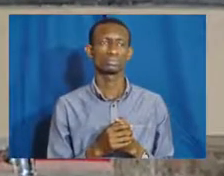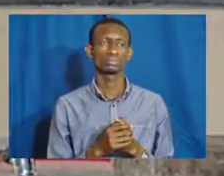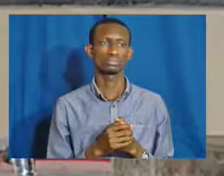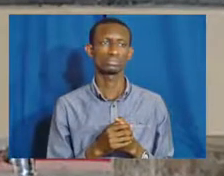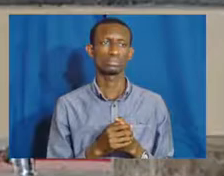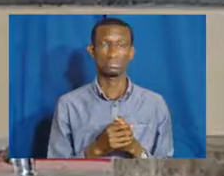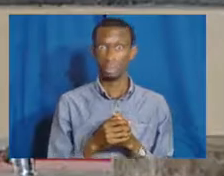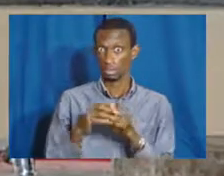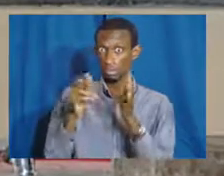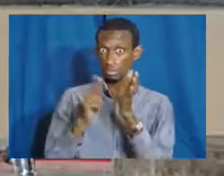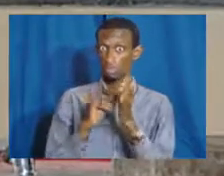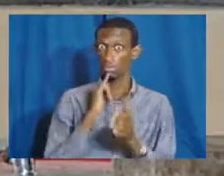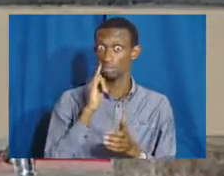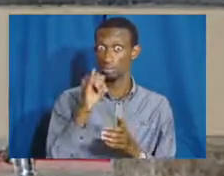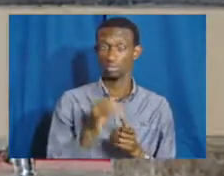is